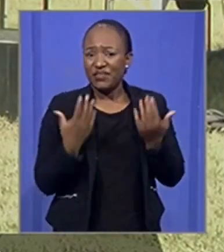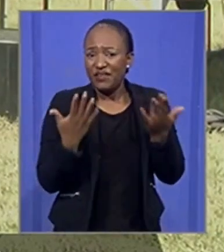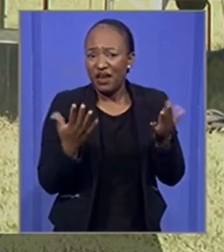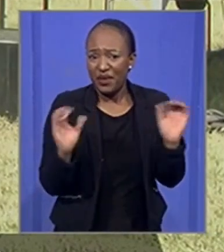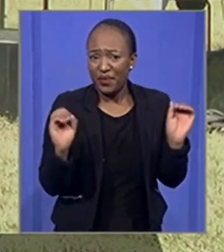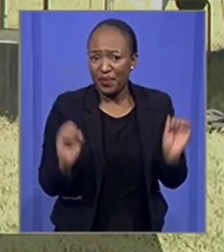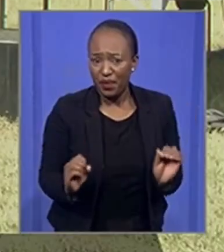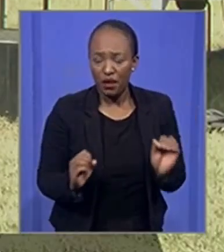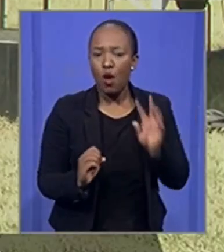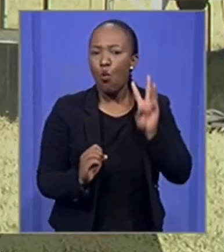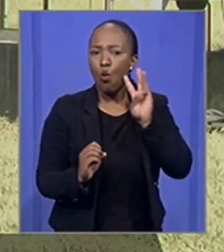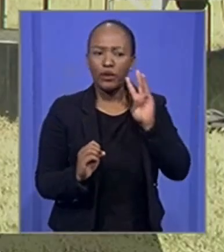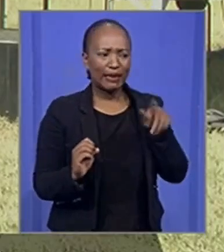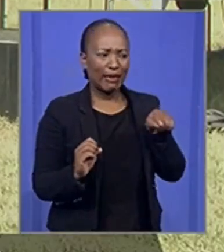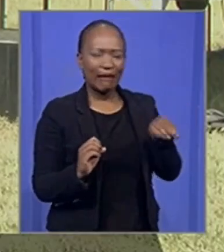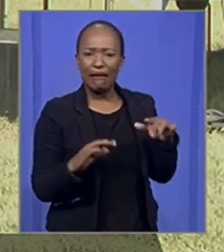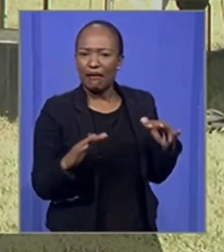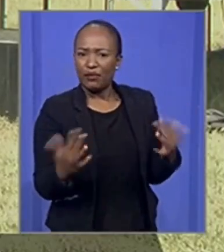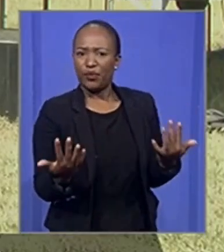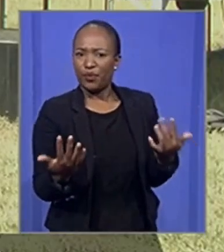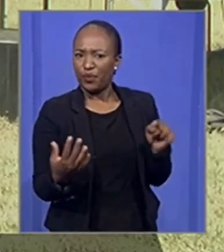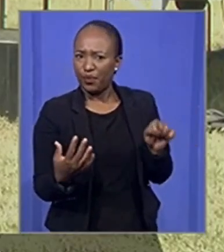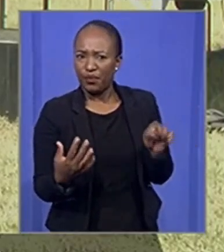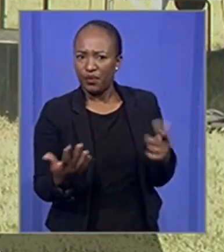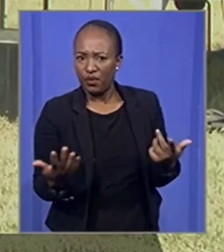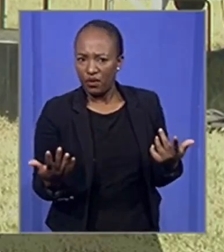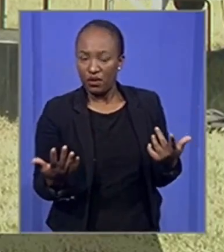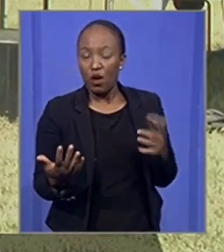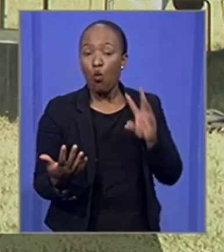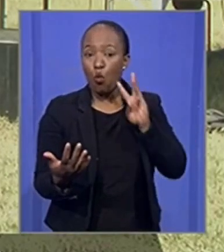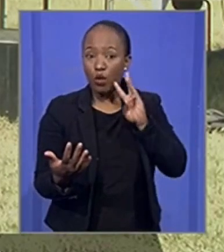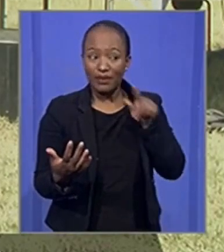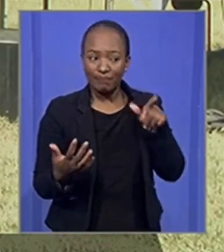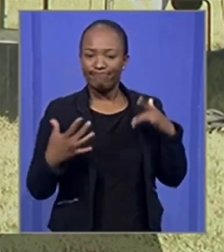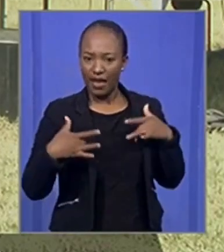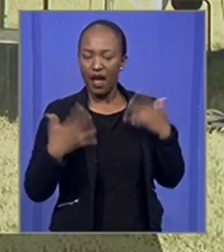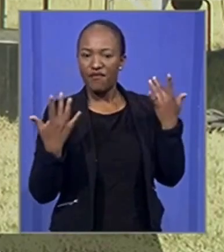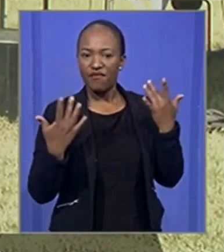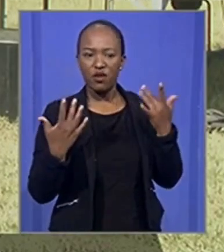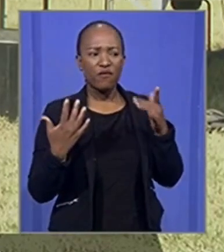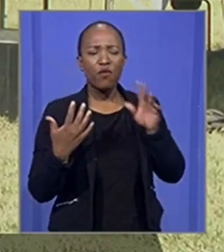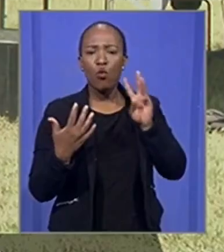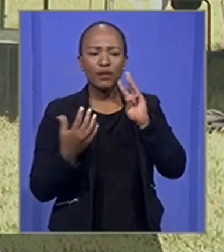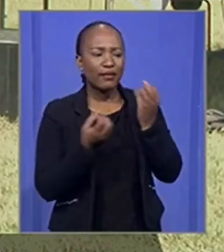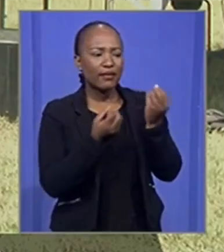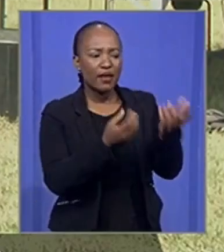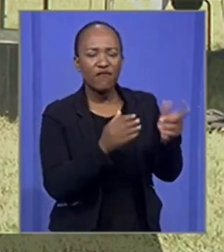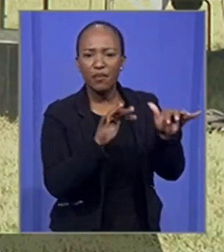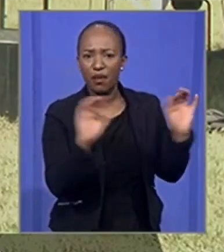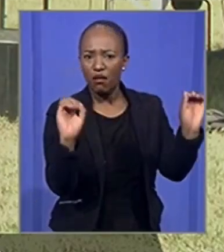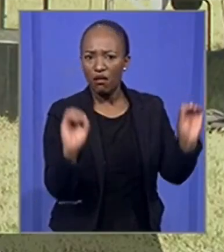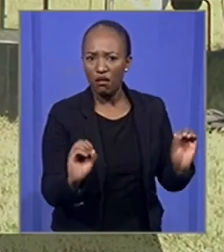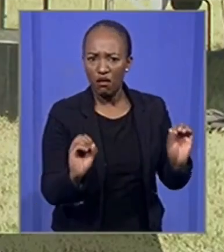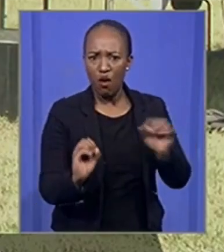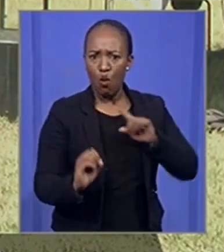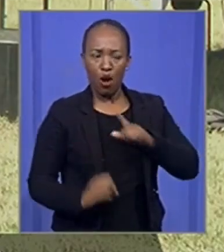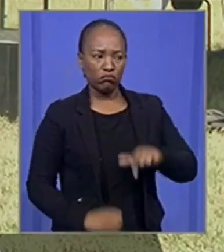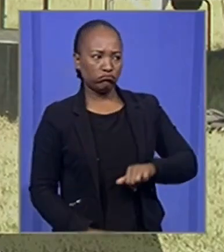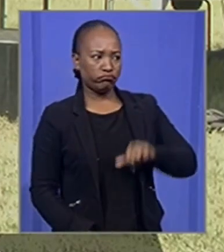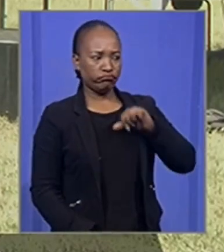challenges, more especially of water. Water is it's life. So if you don't give people water, why should you be